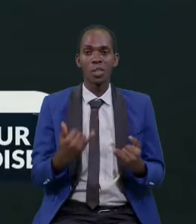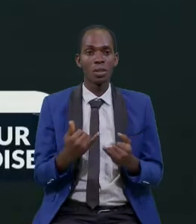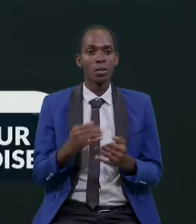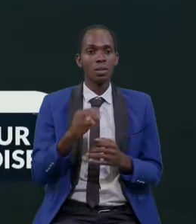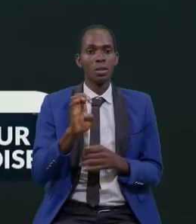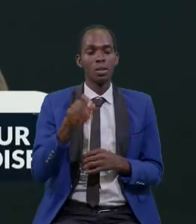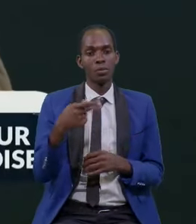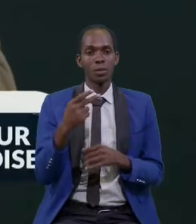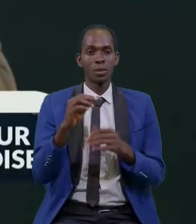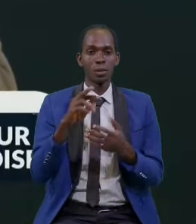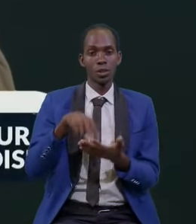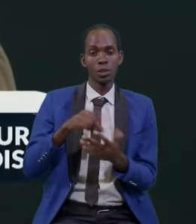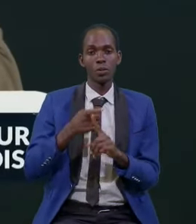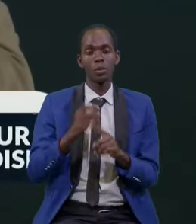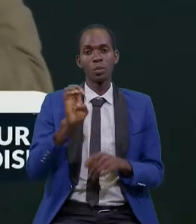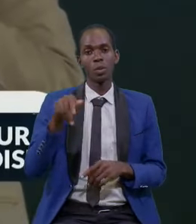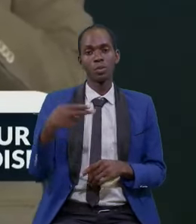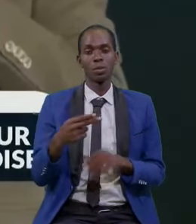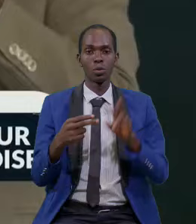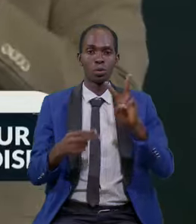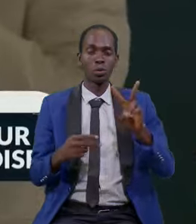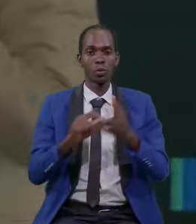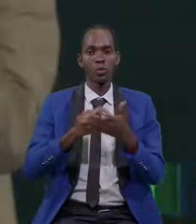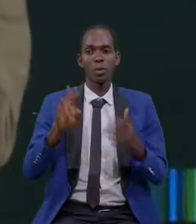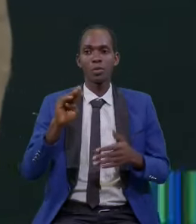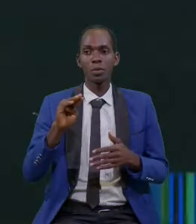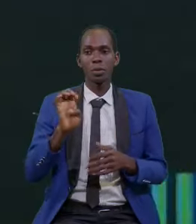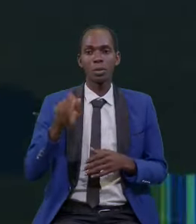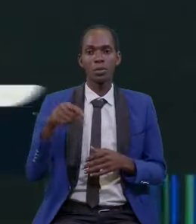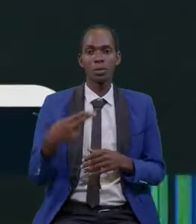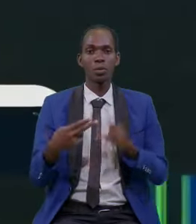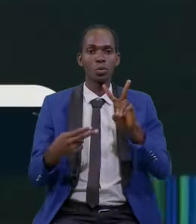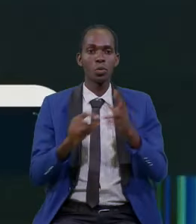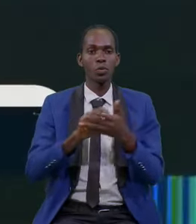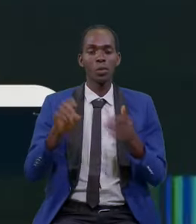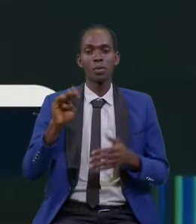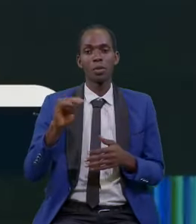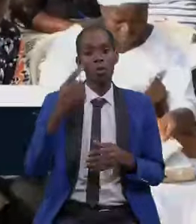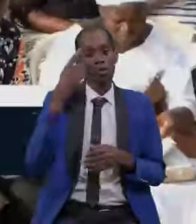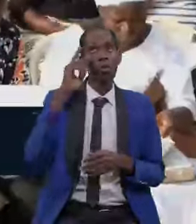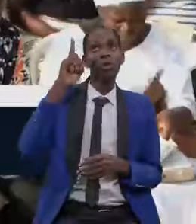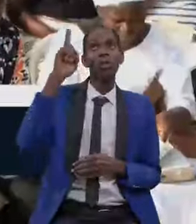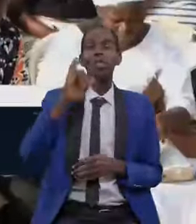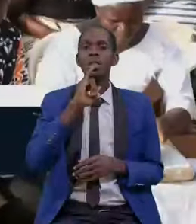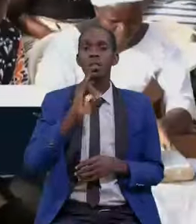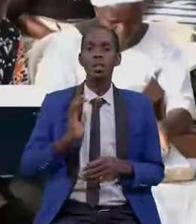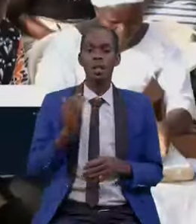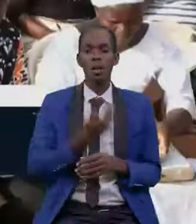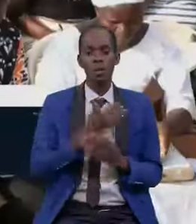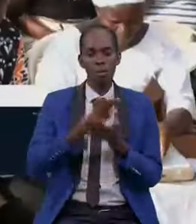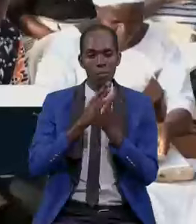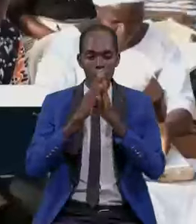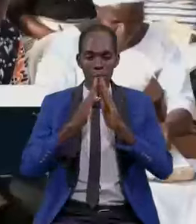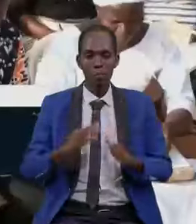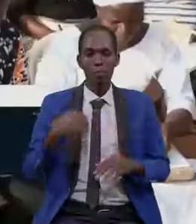chapter 2, we're looking at verse 14. For he is our peace, who has made both